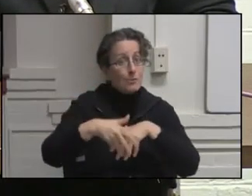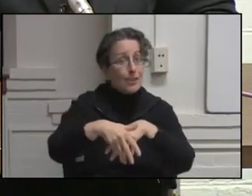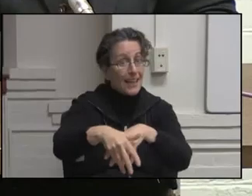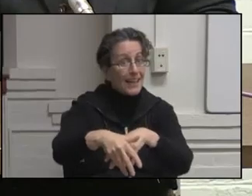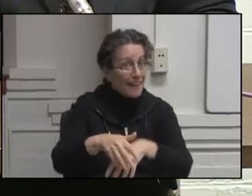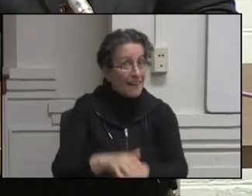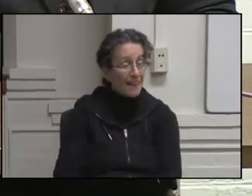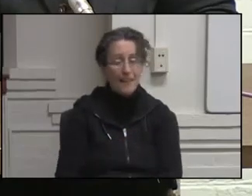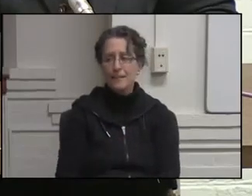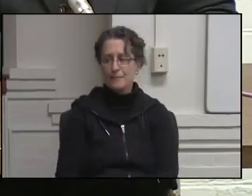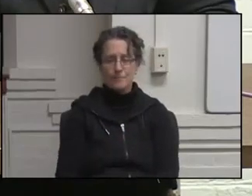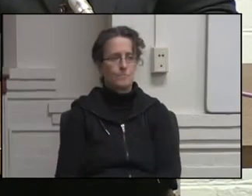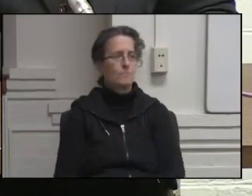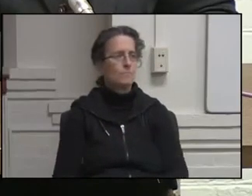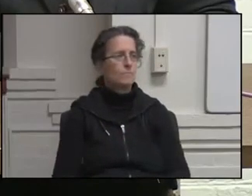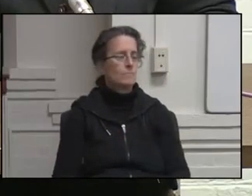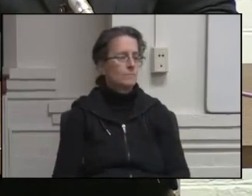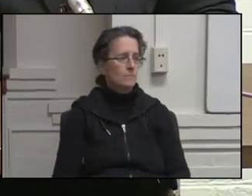them about that.